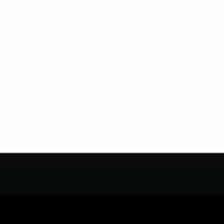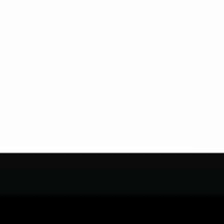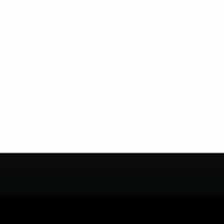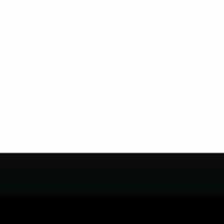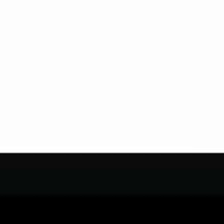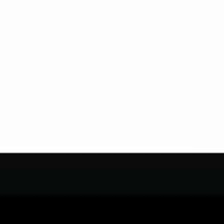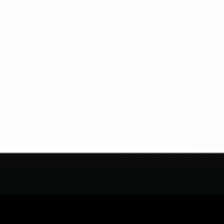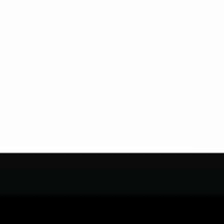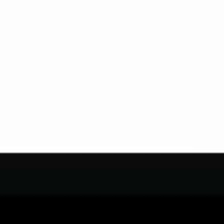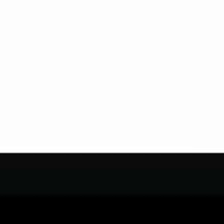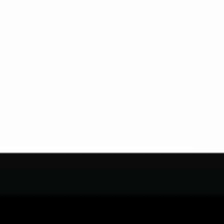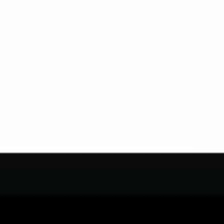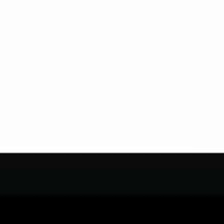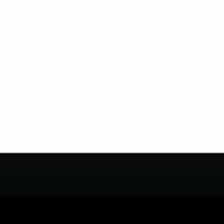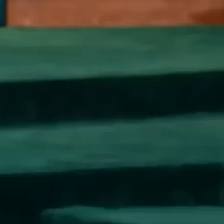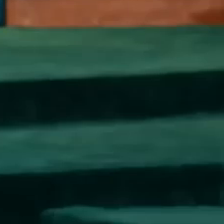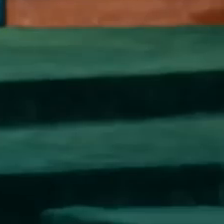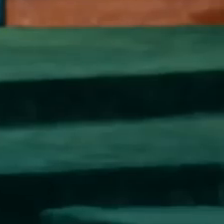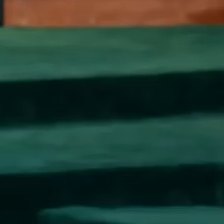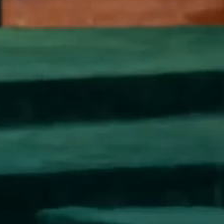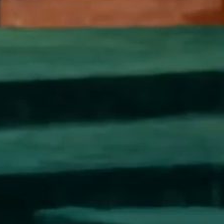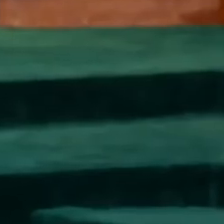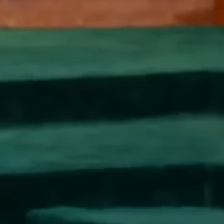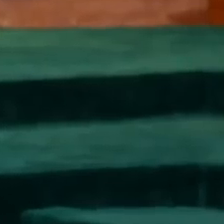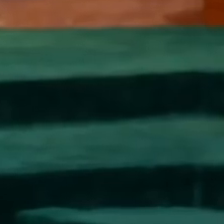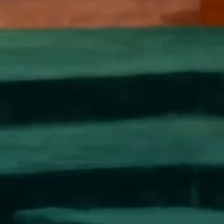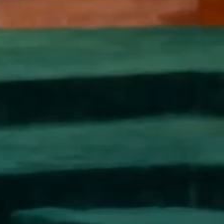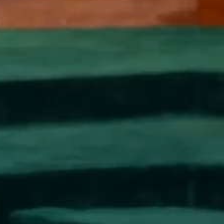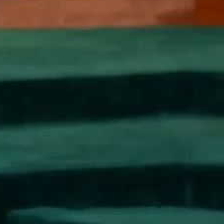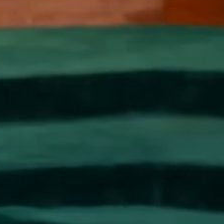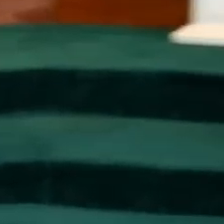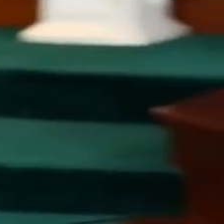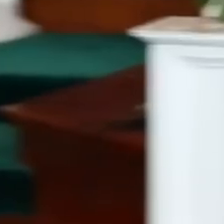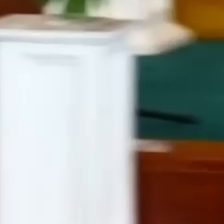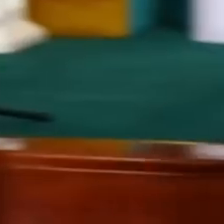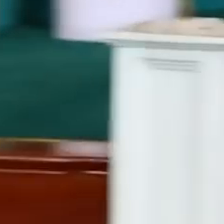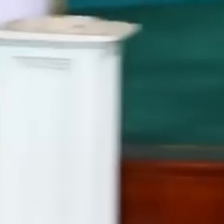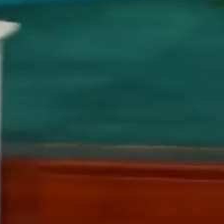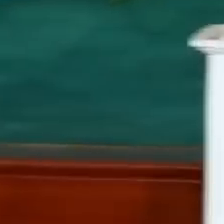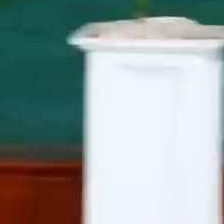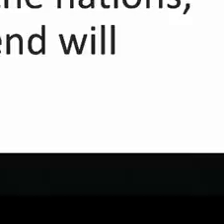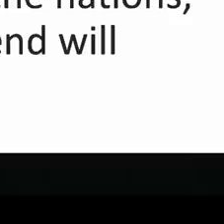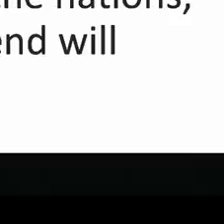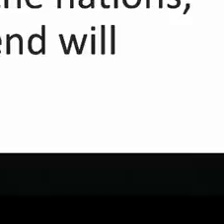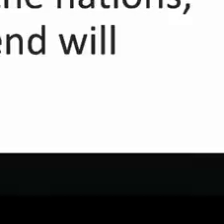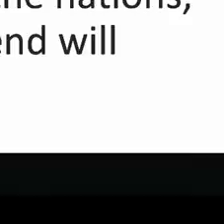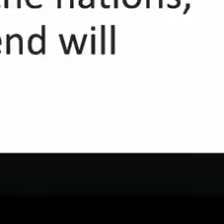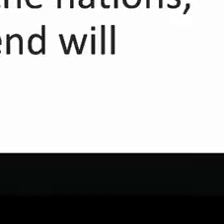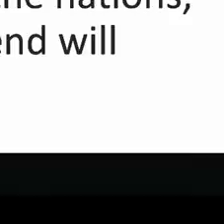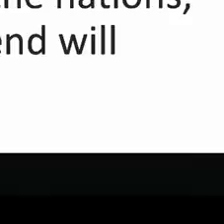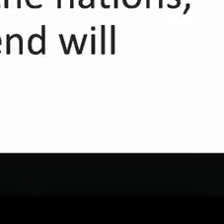to pass, but the end is not yet. Okay? When I reach to verse 14, here's what it says. And